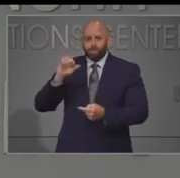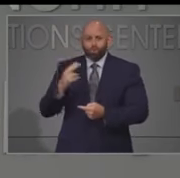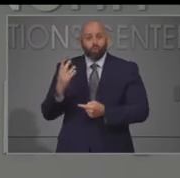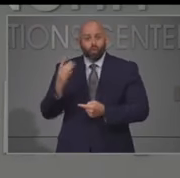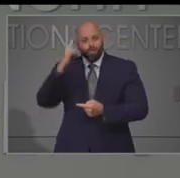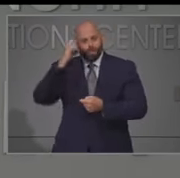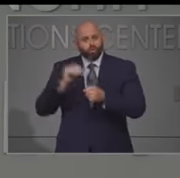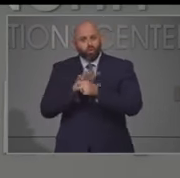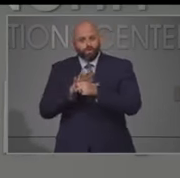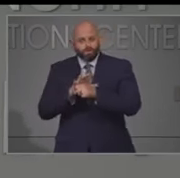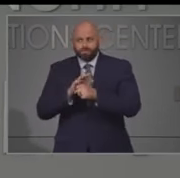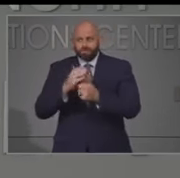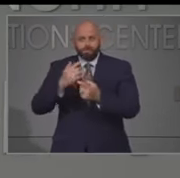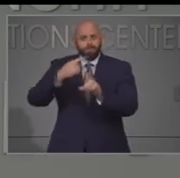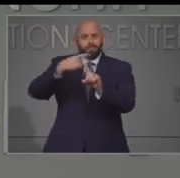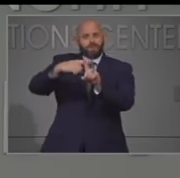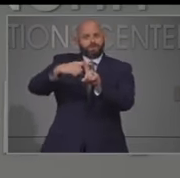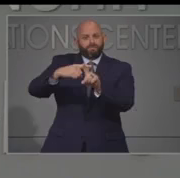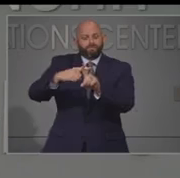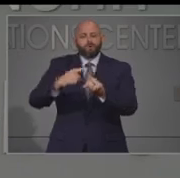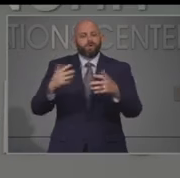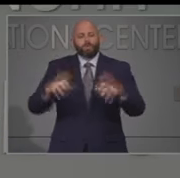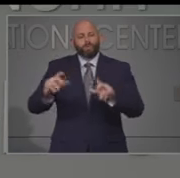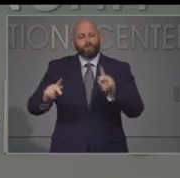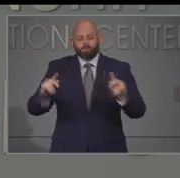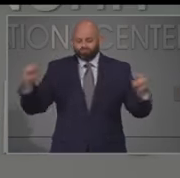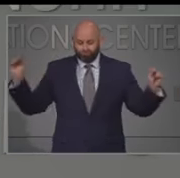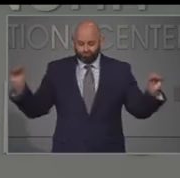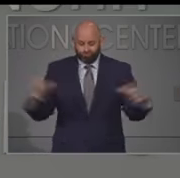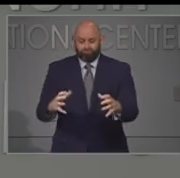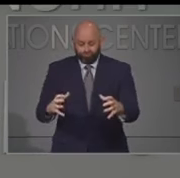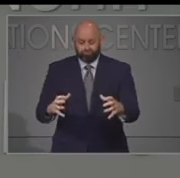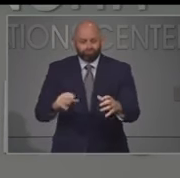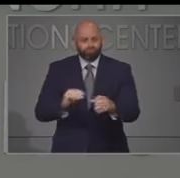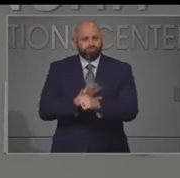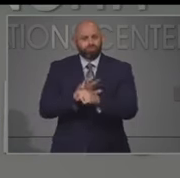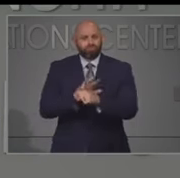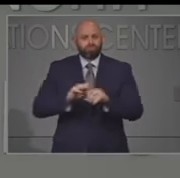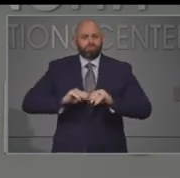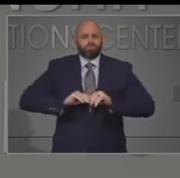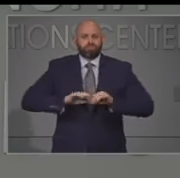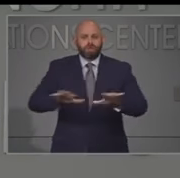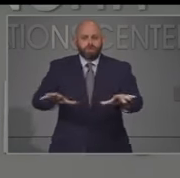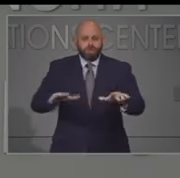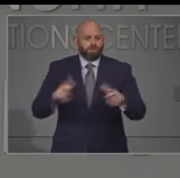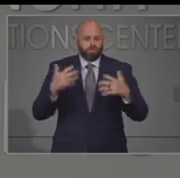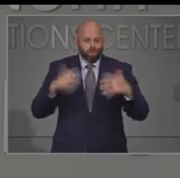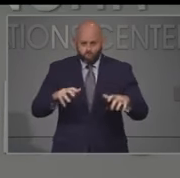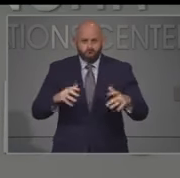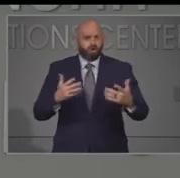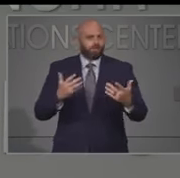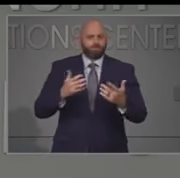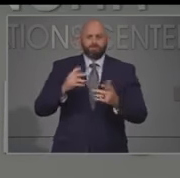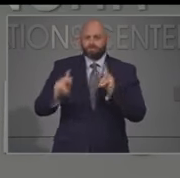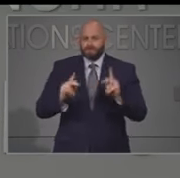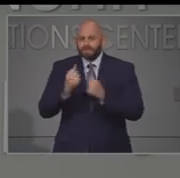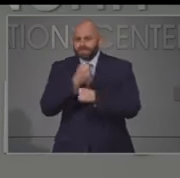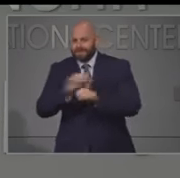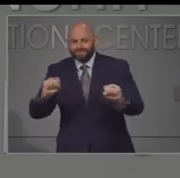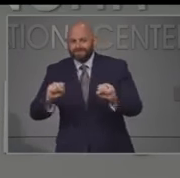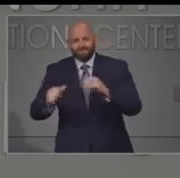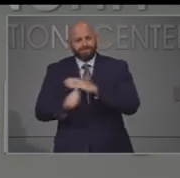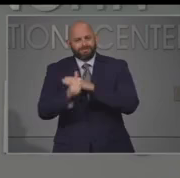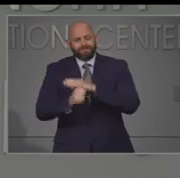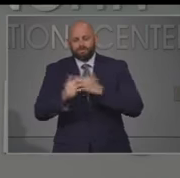that's a positive thing. And the reason for that is the concern of the health and safety of people who might come to